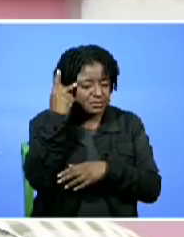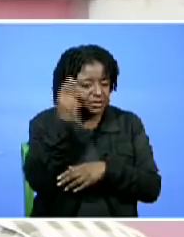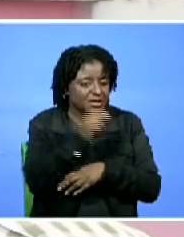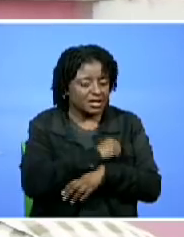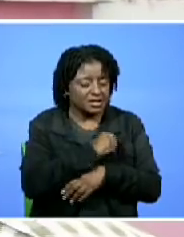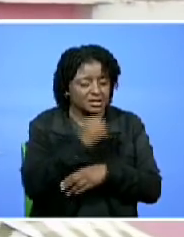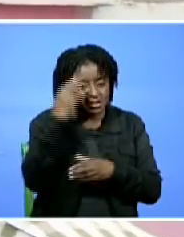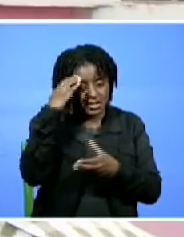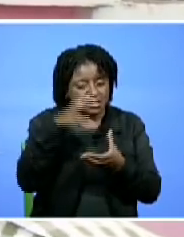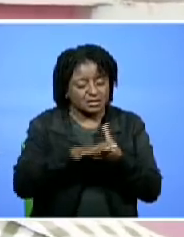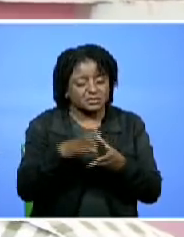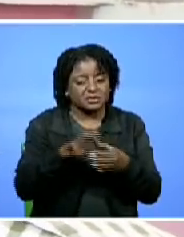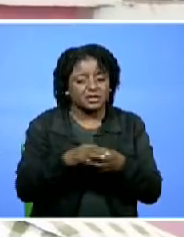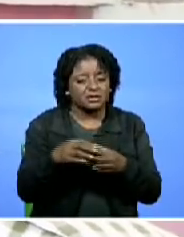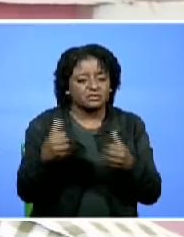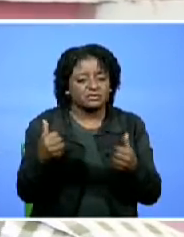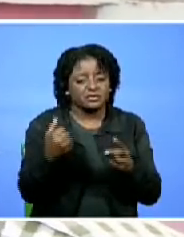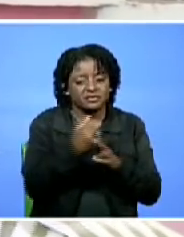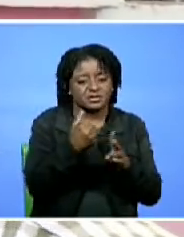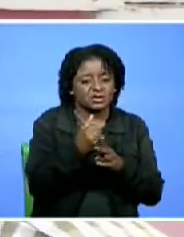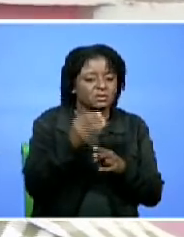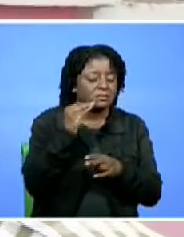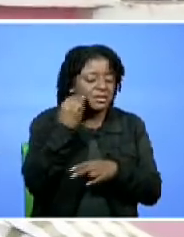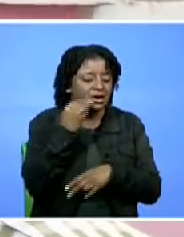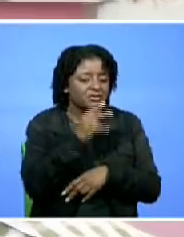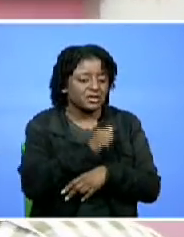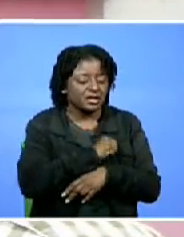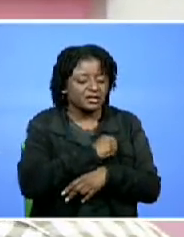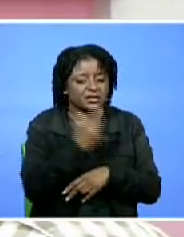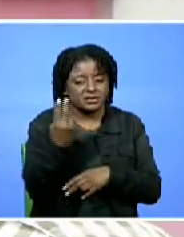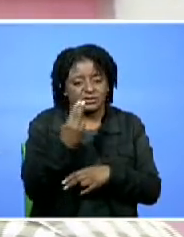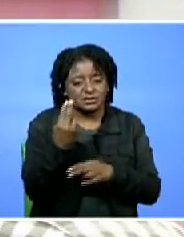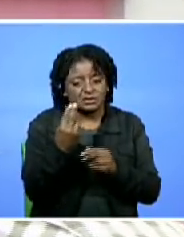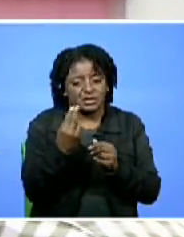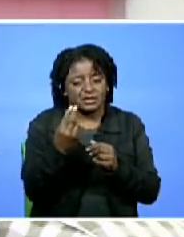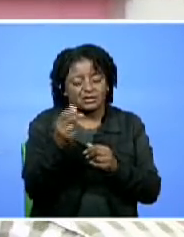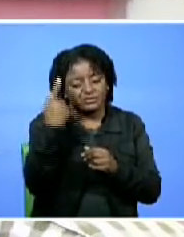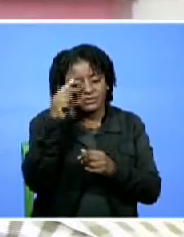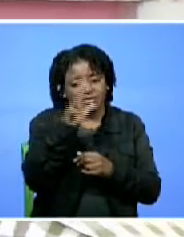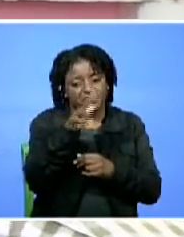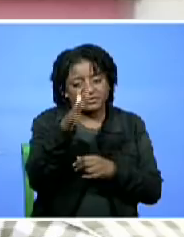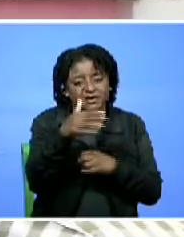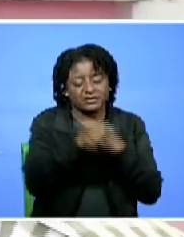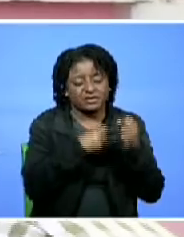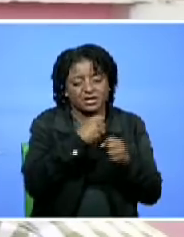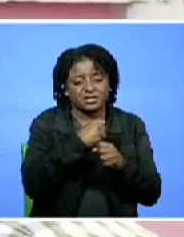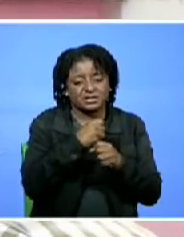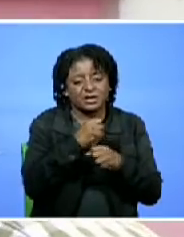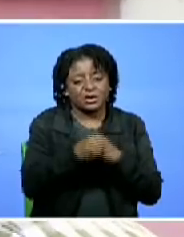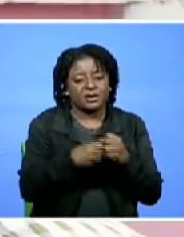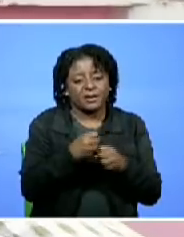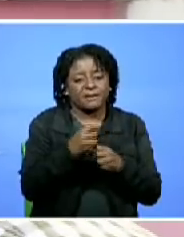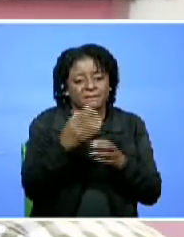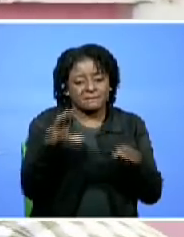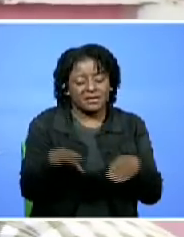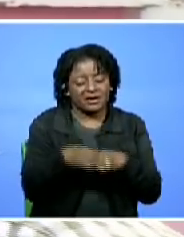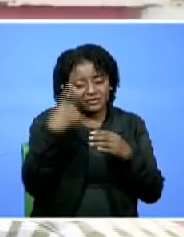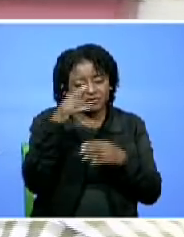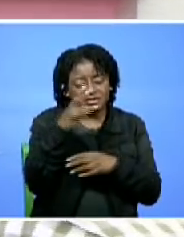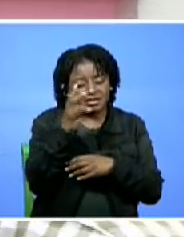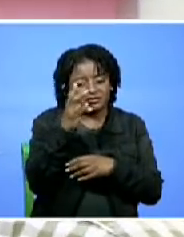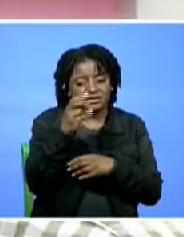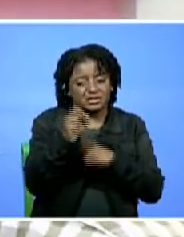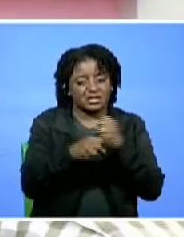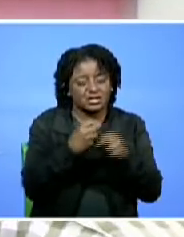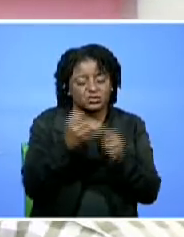victim Margaret Adderley. They've been a couple for 35 years, married for 17 of those years with two children. He says he wouldn't trade